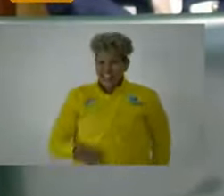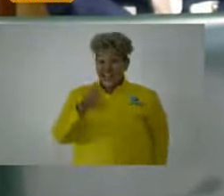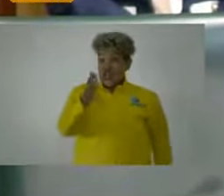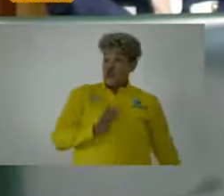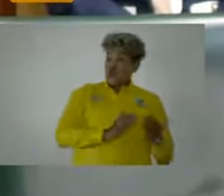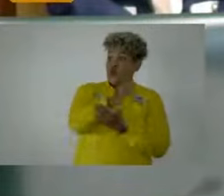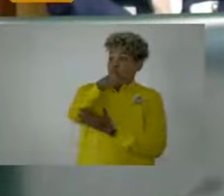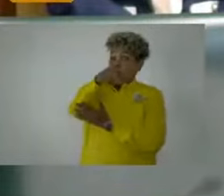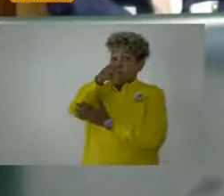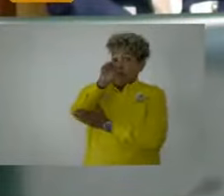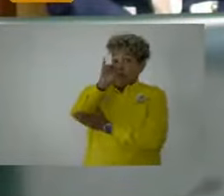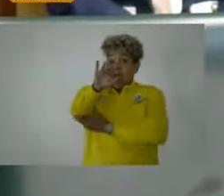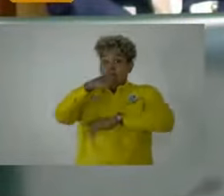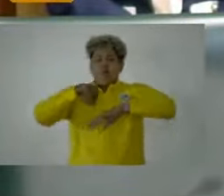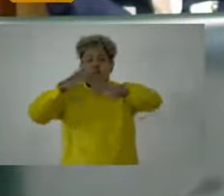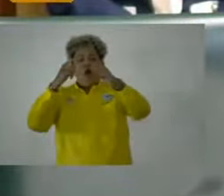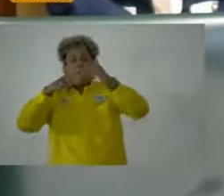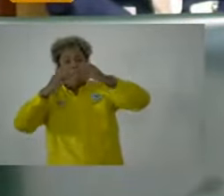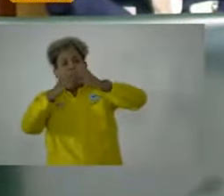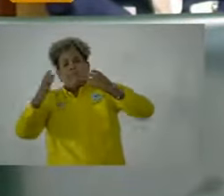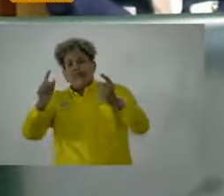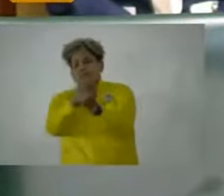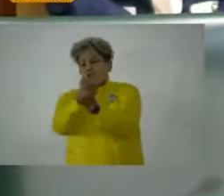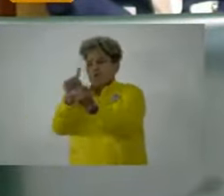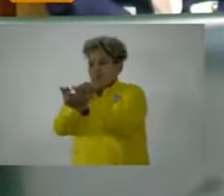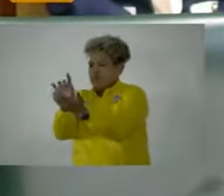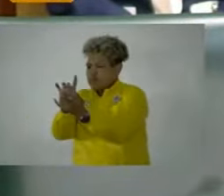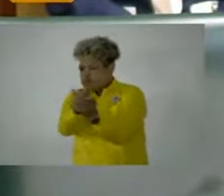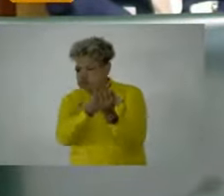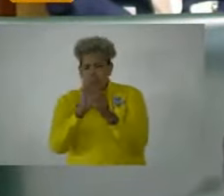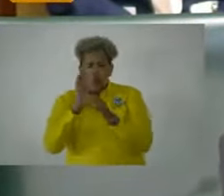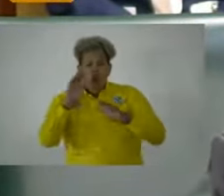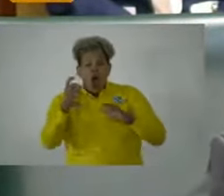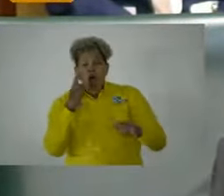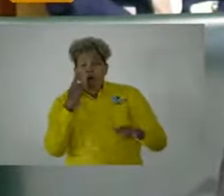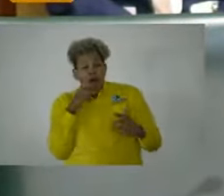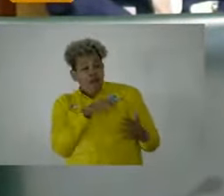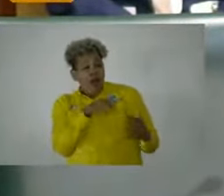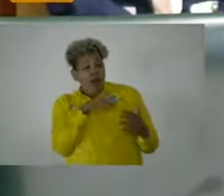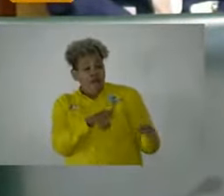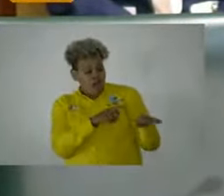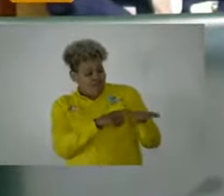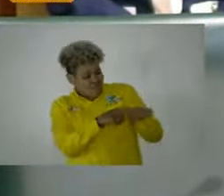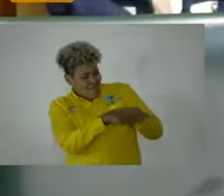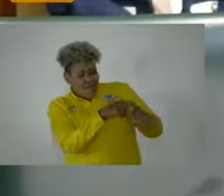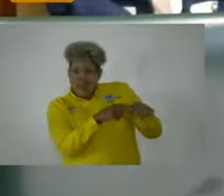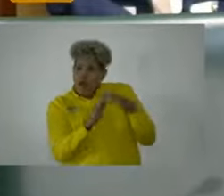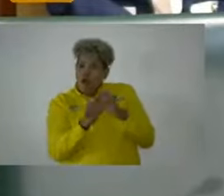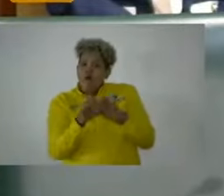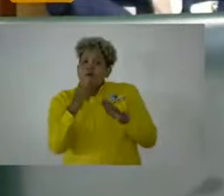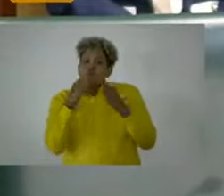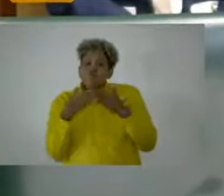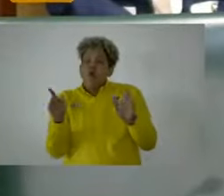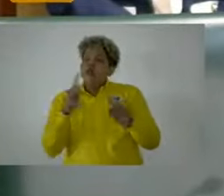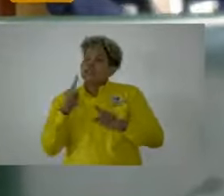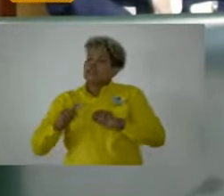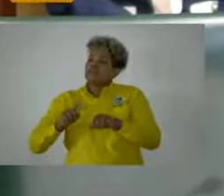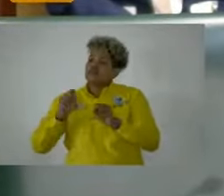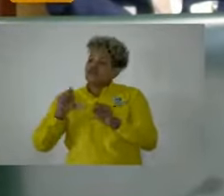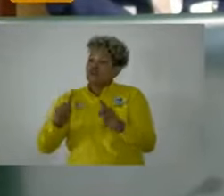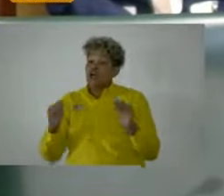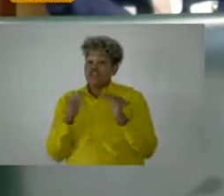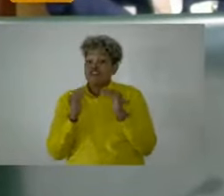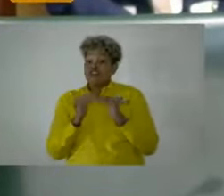Through the Peace Management Initiative, we want to build a network in all of the violence-prone communities across the country, rolling out restorative